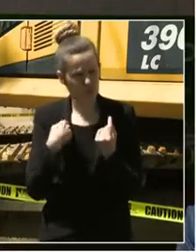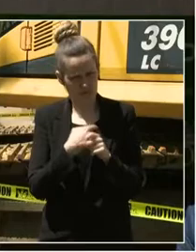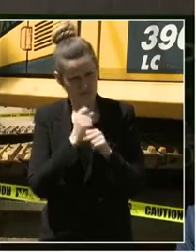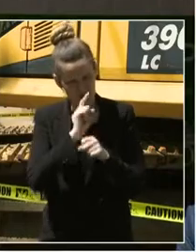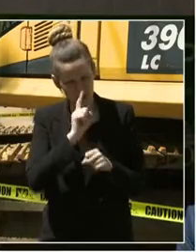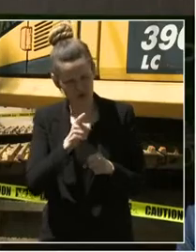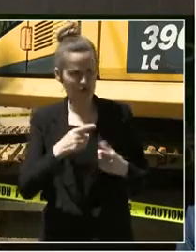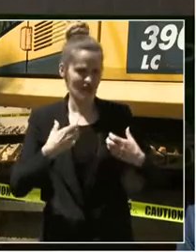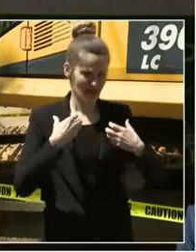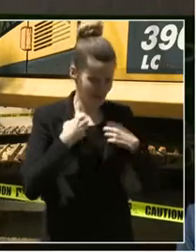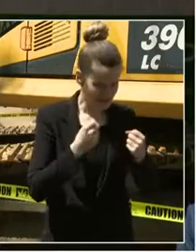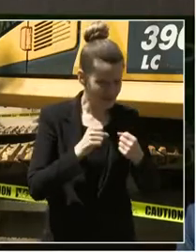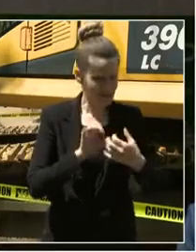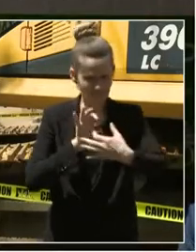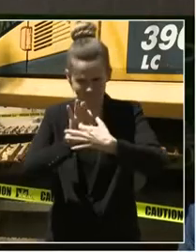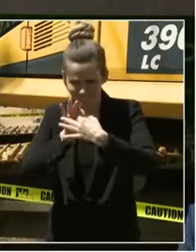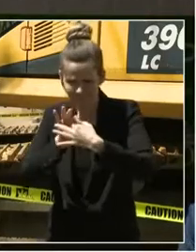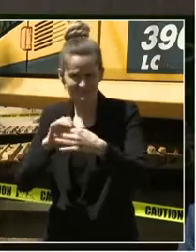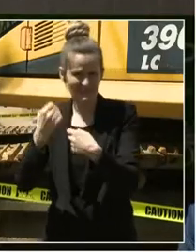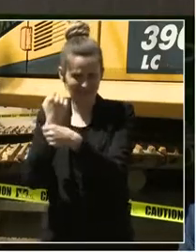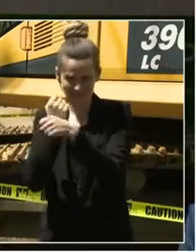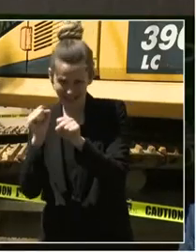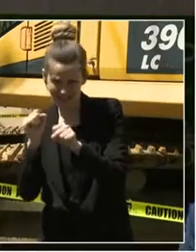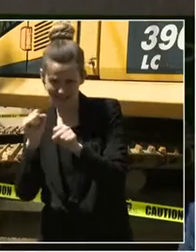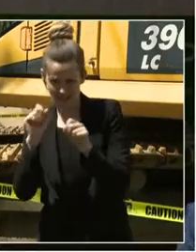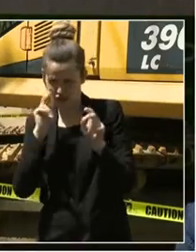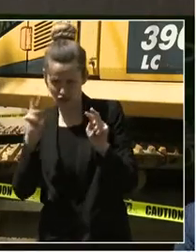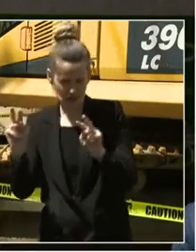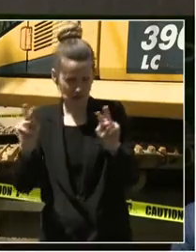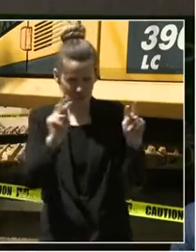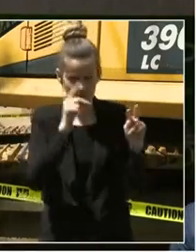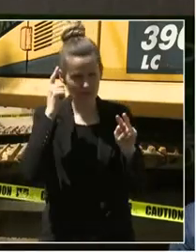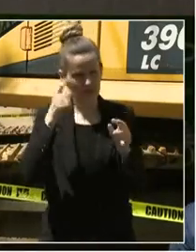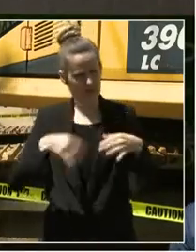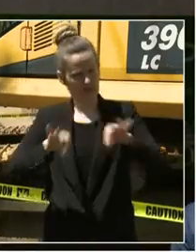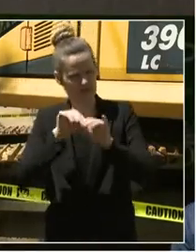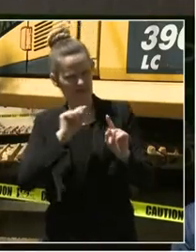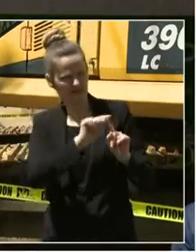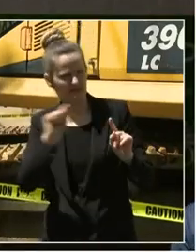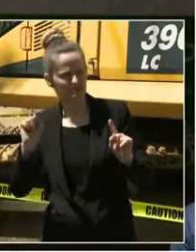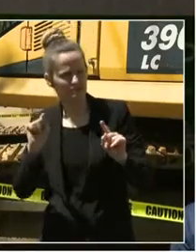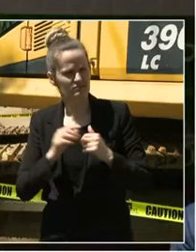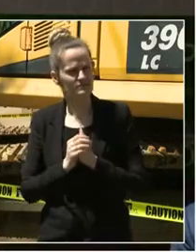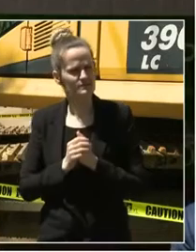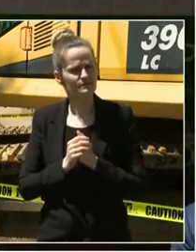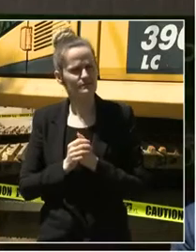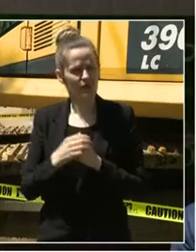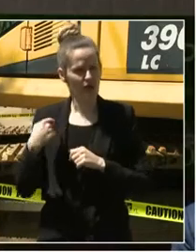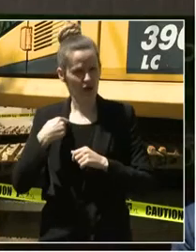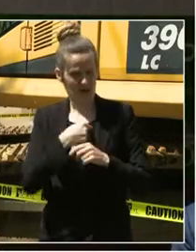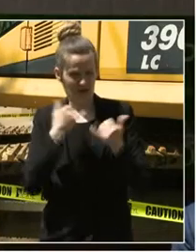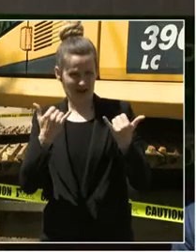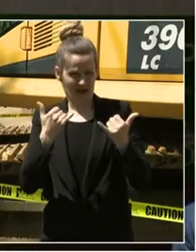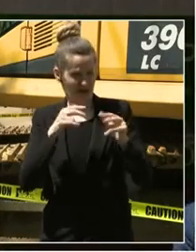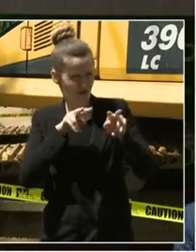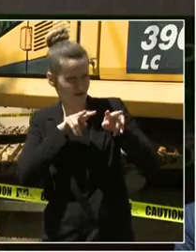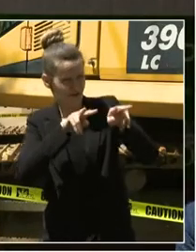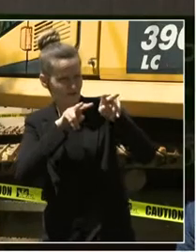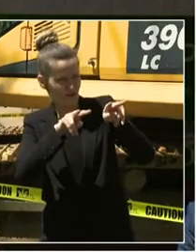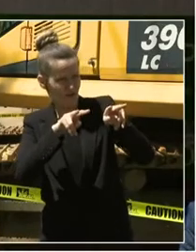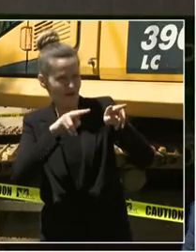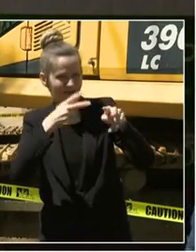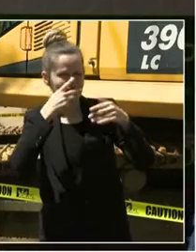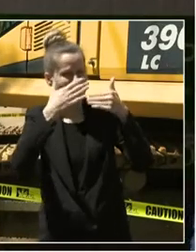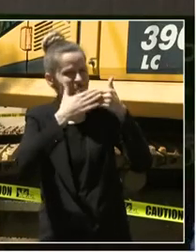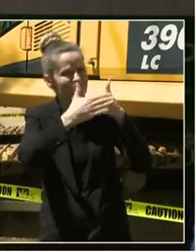well, as we have heard already here. And so I am looking forward myself into seeing and getting into